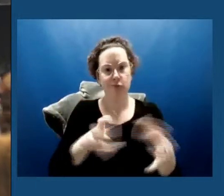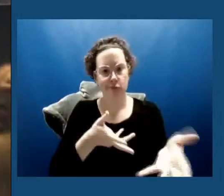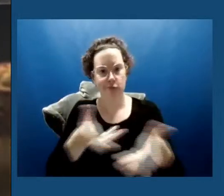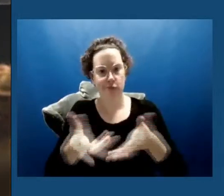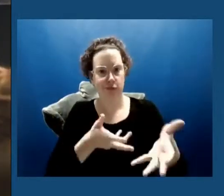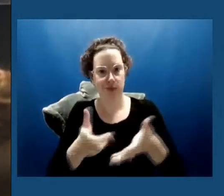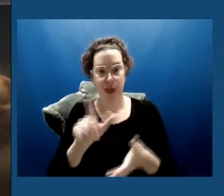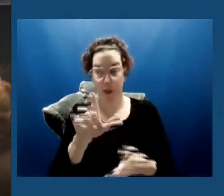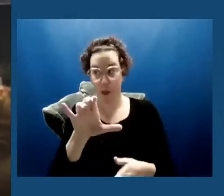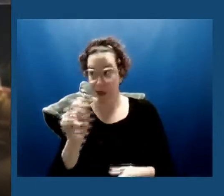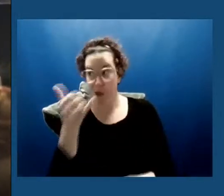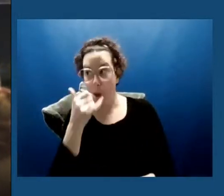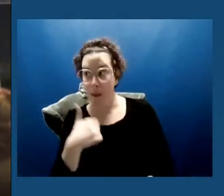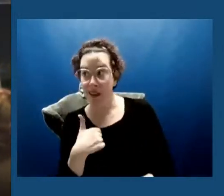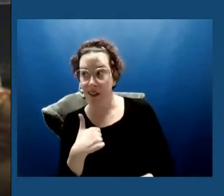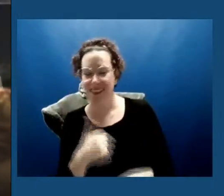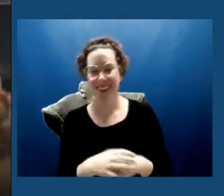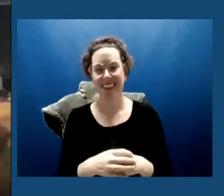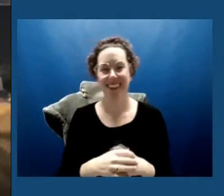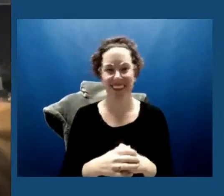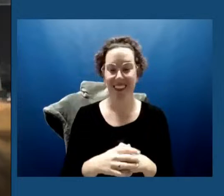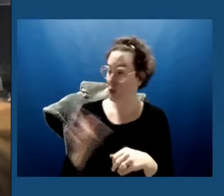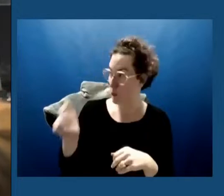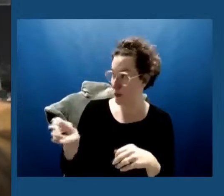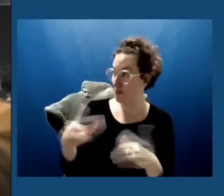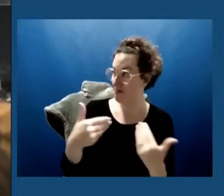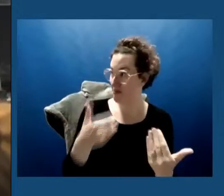call me. You should.